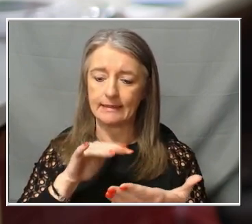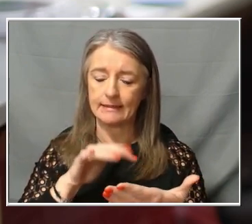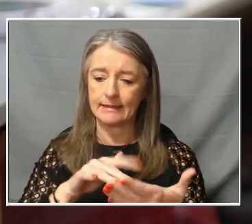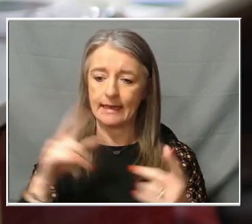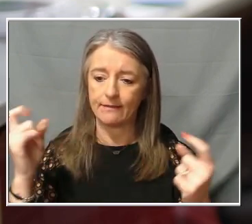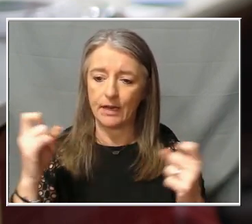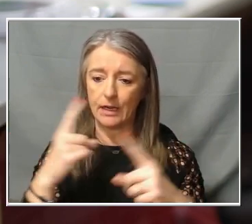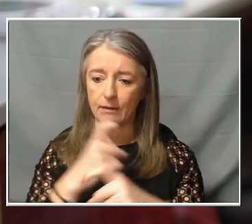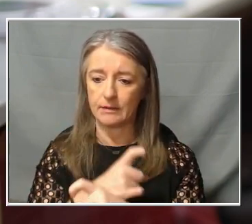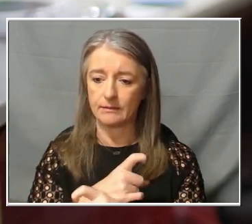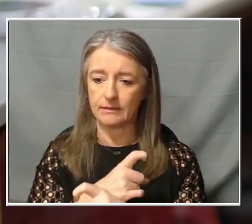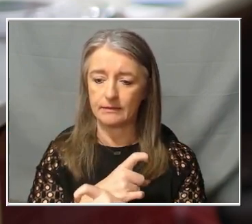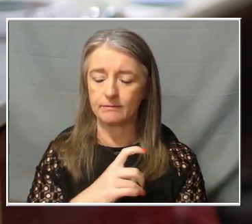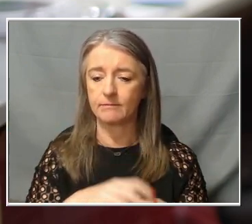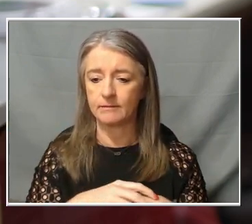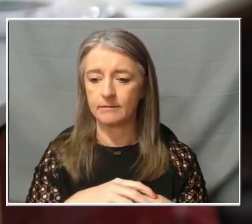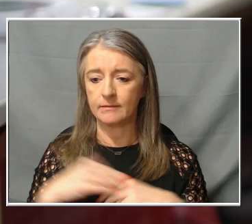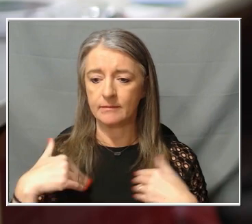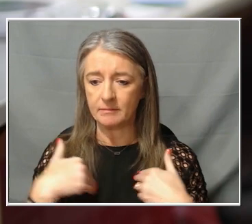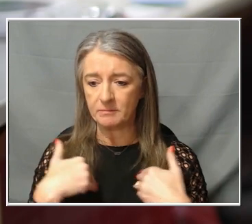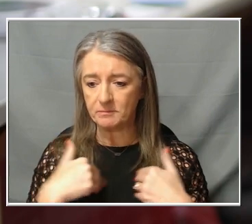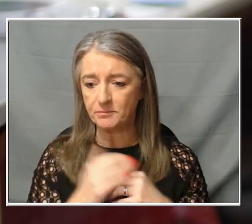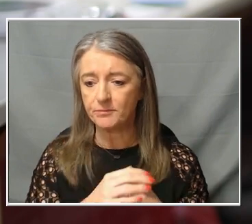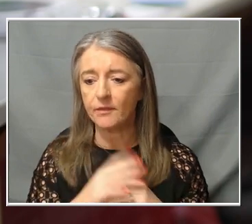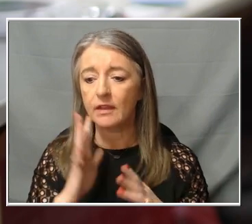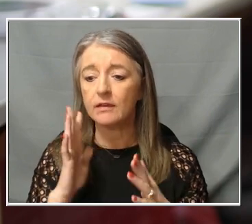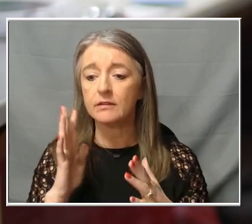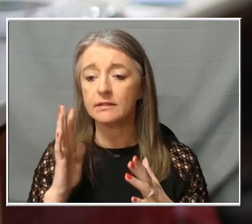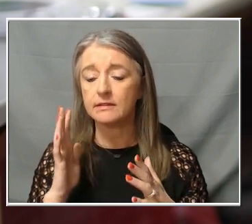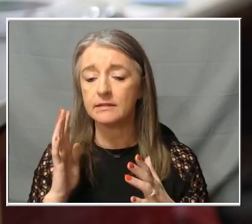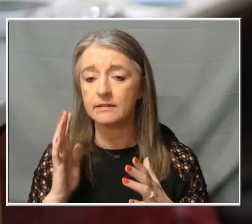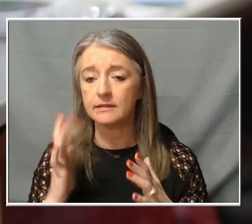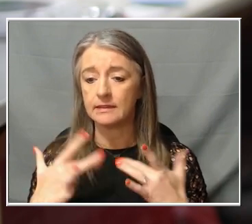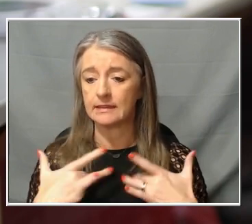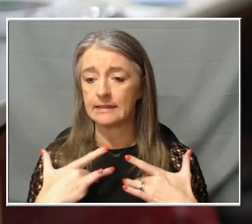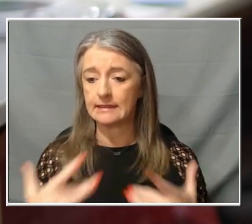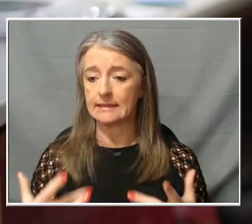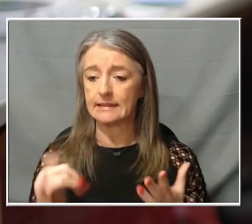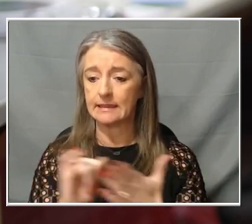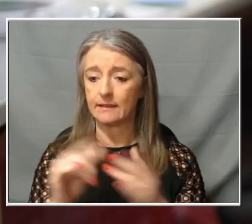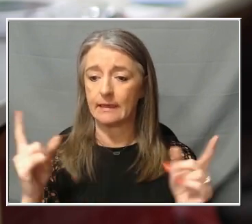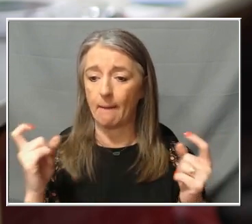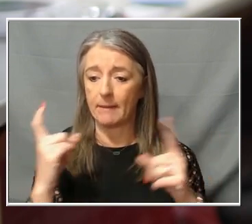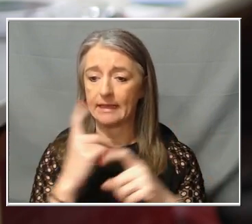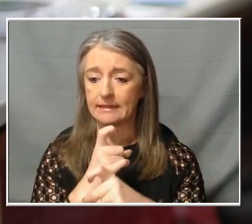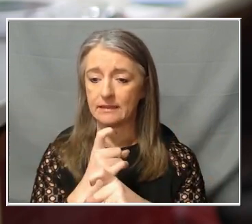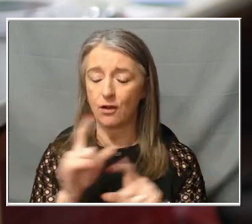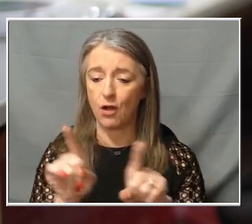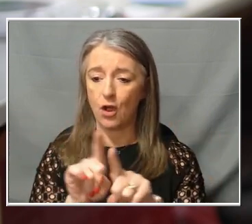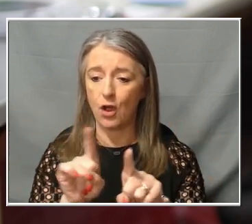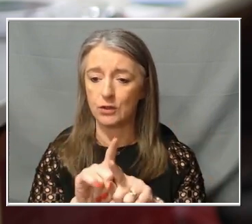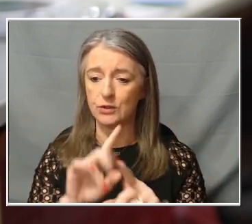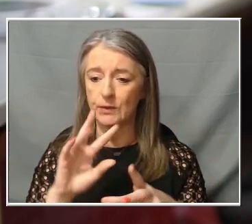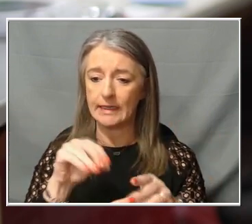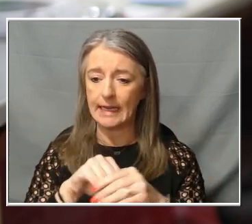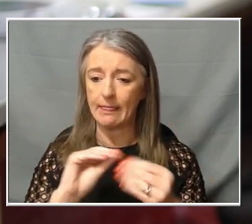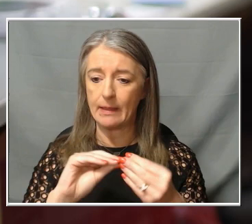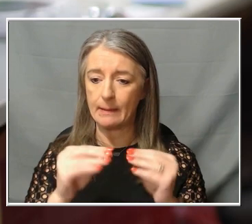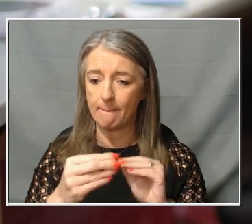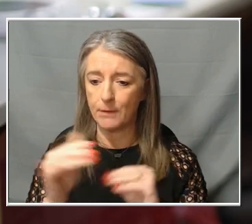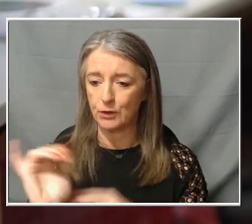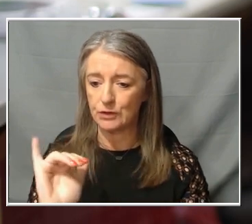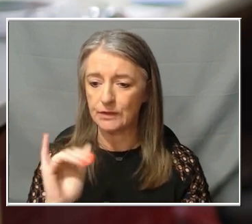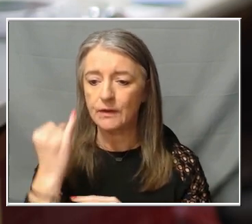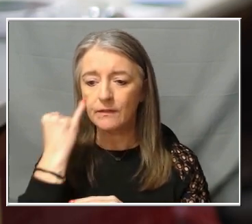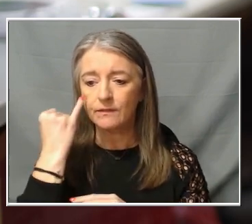brain. So just to give you a little sense of the complexity is also in the number. For example, a